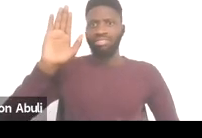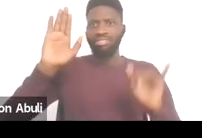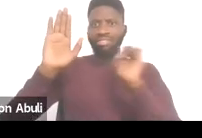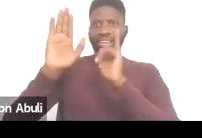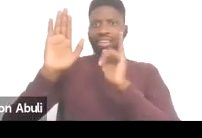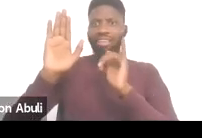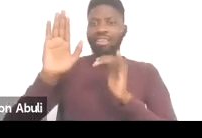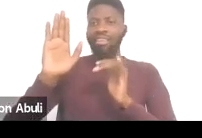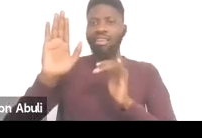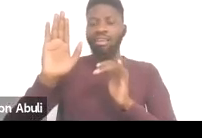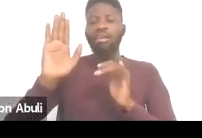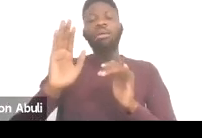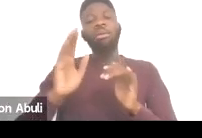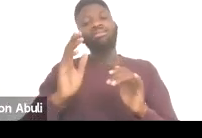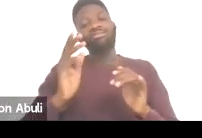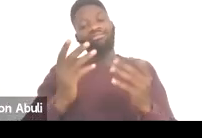Okay.